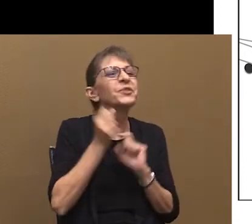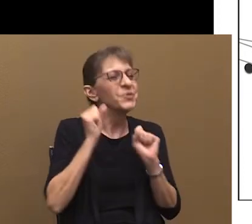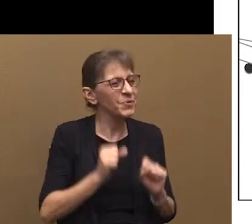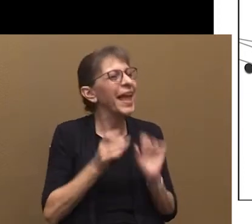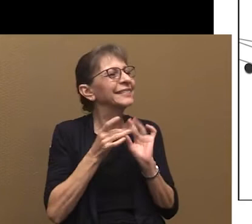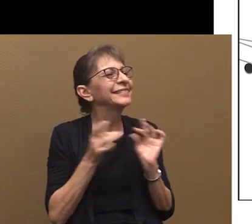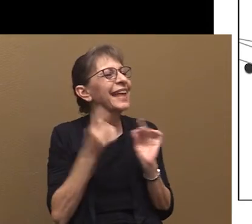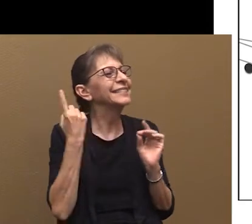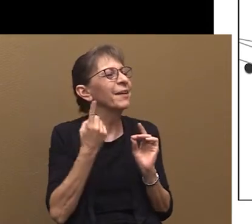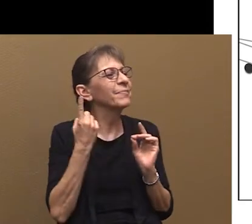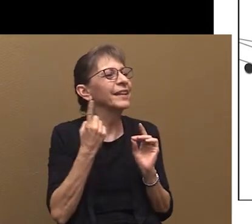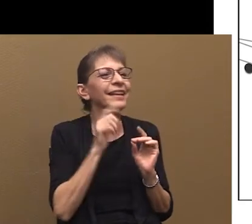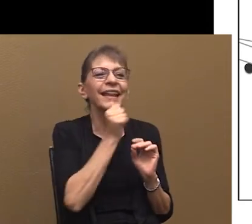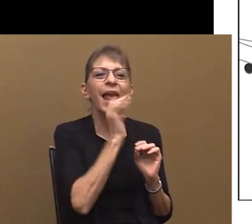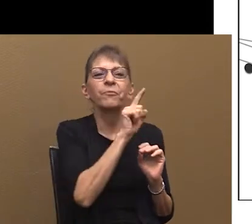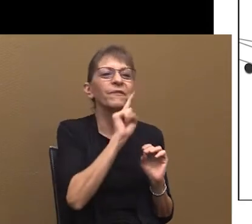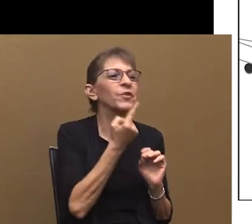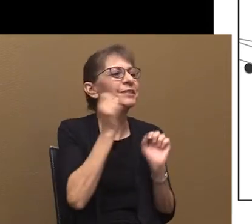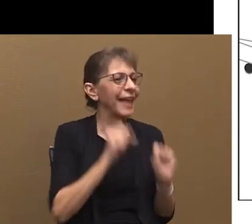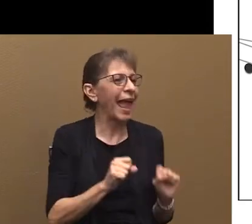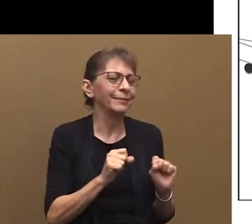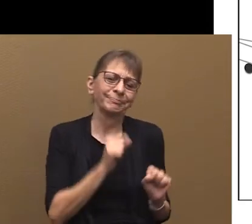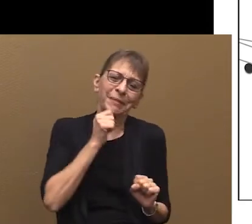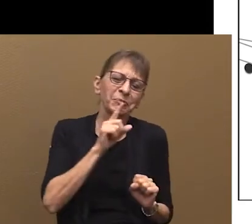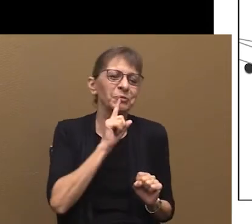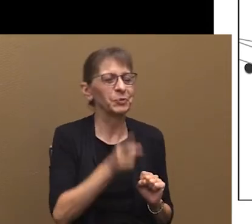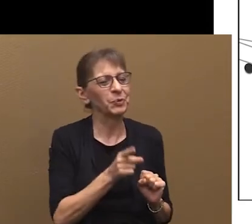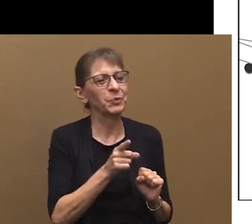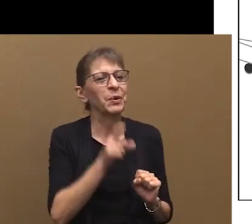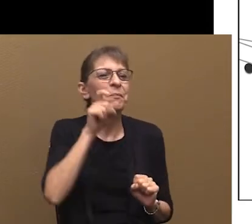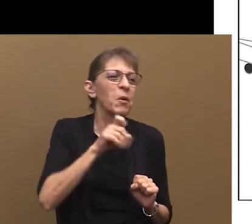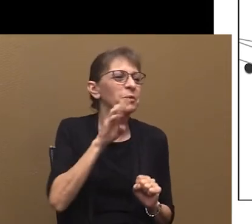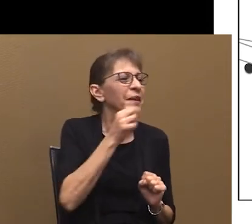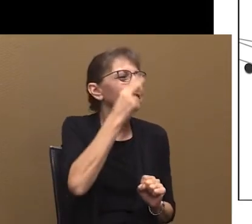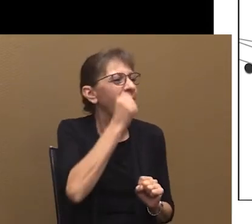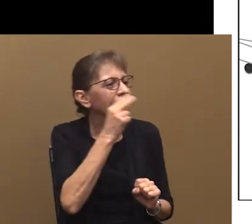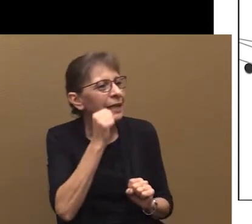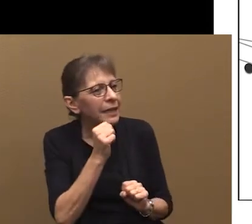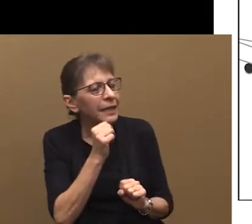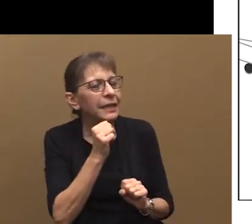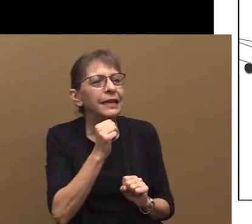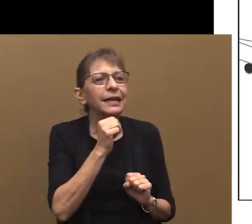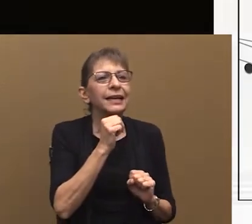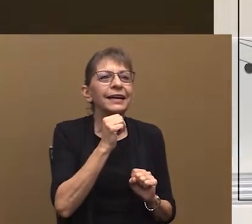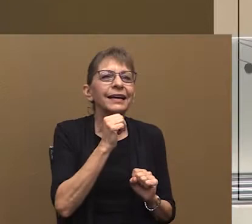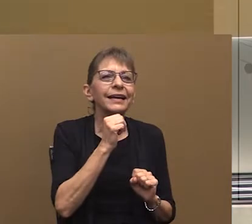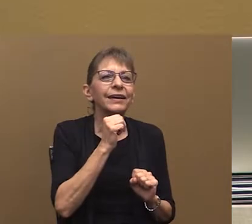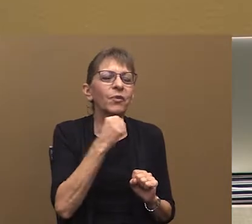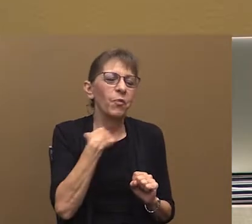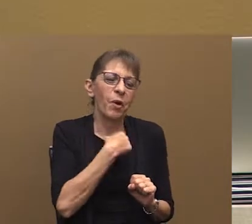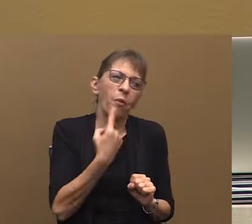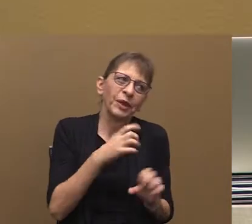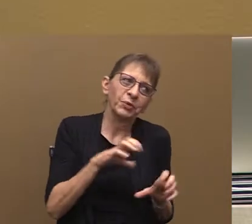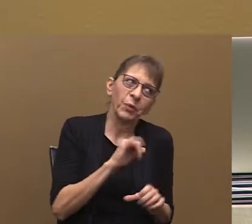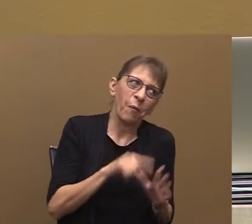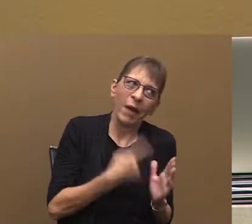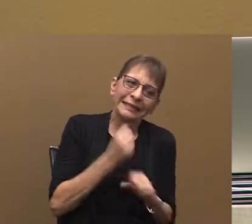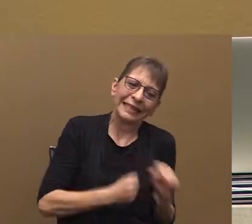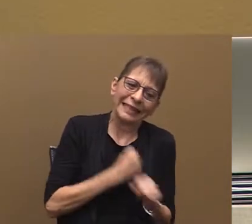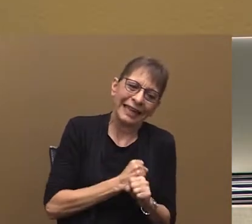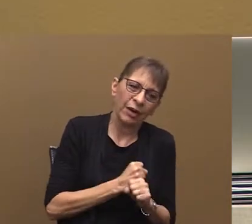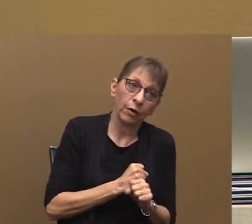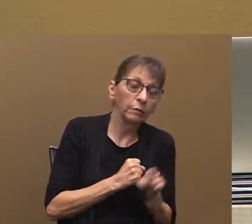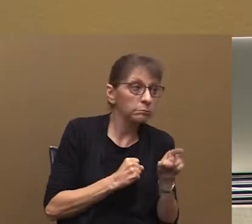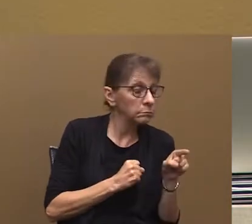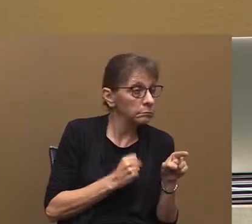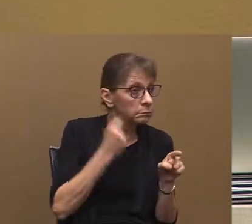can say something and it's not really true and it's supposed to be funny and we only do this once